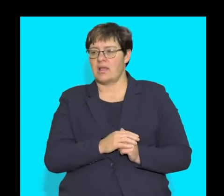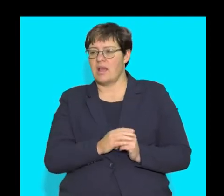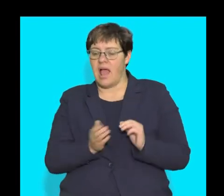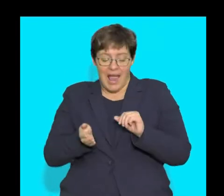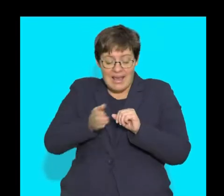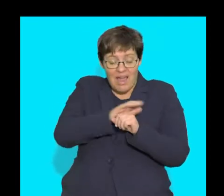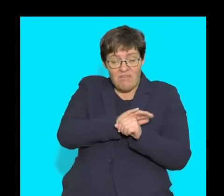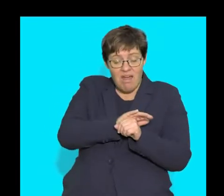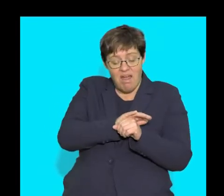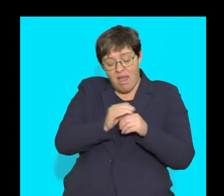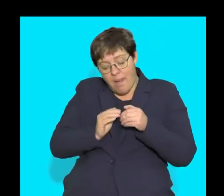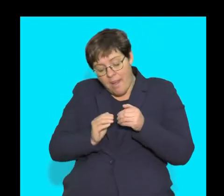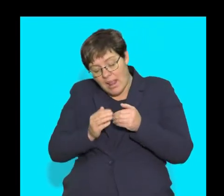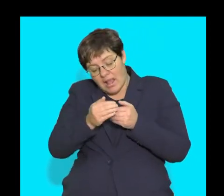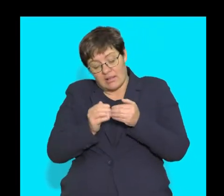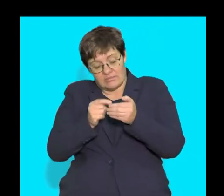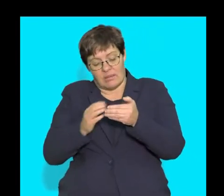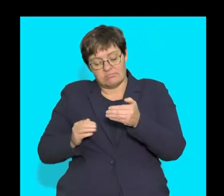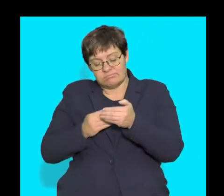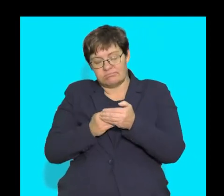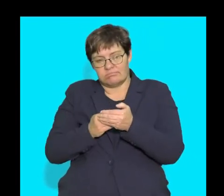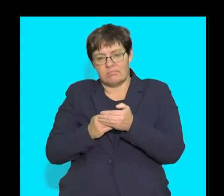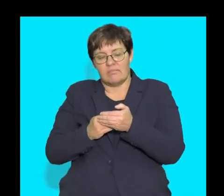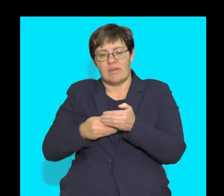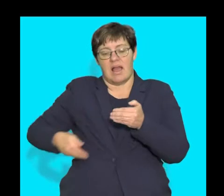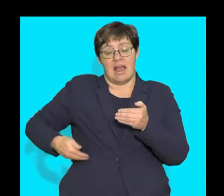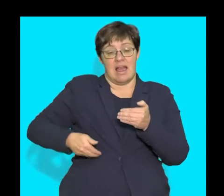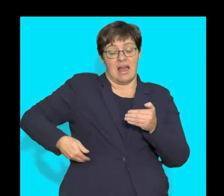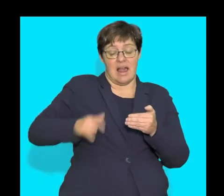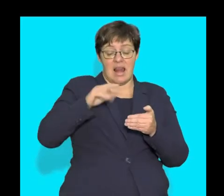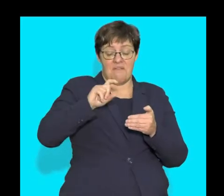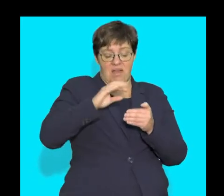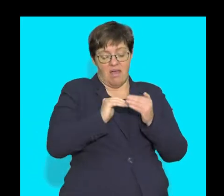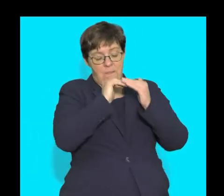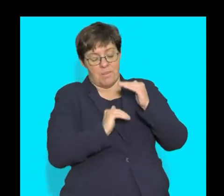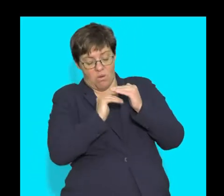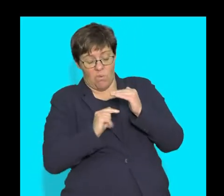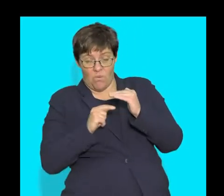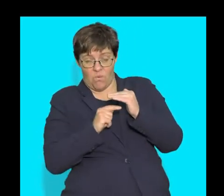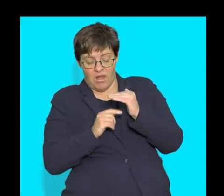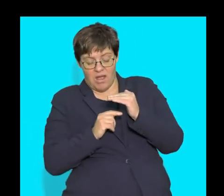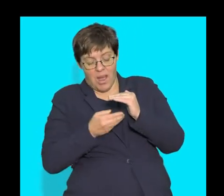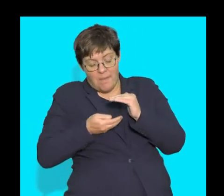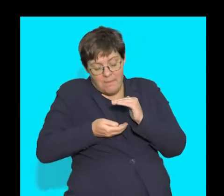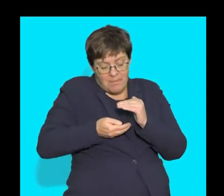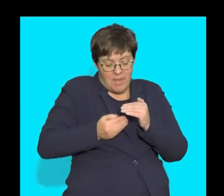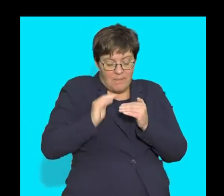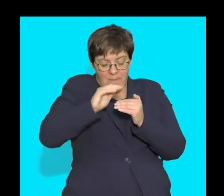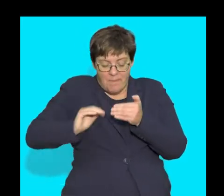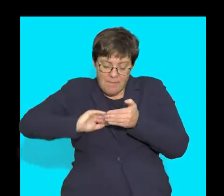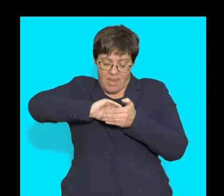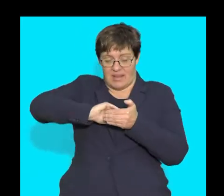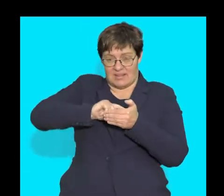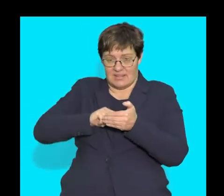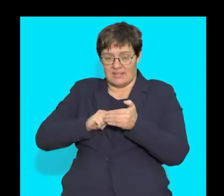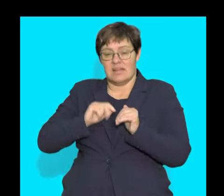covered by what we refer to as the liver. So it's located just below the liver and behind